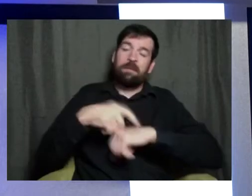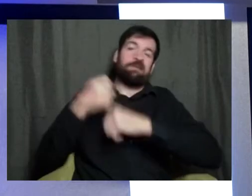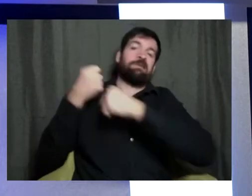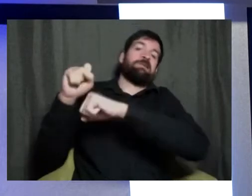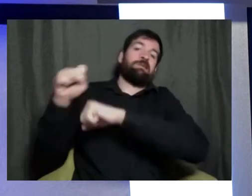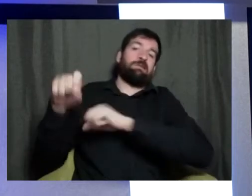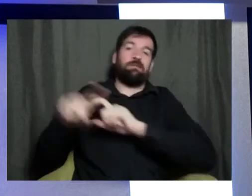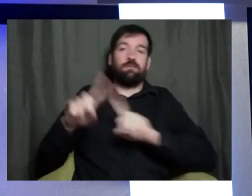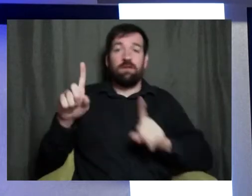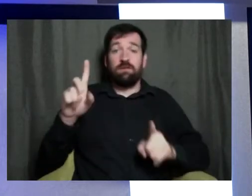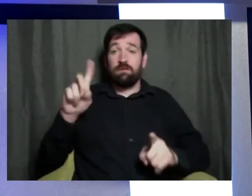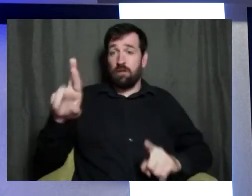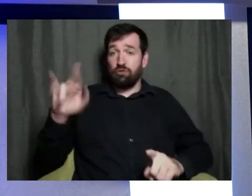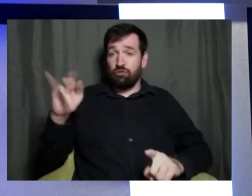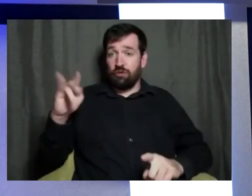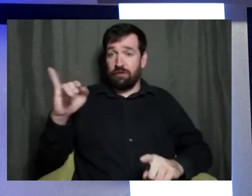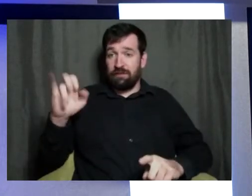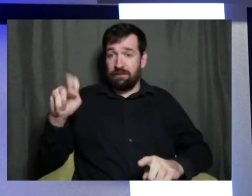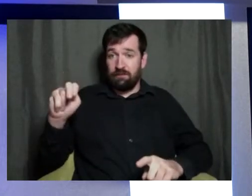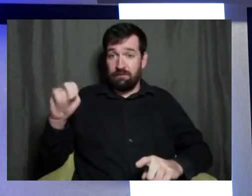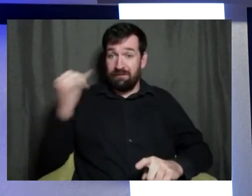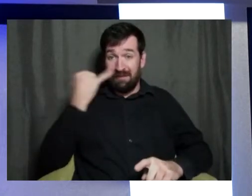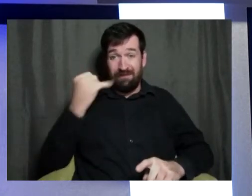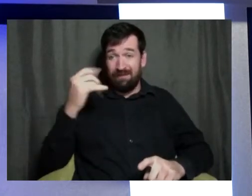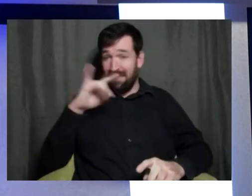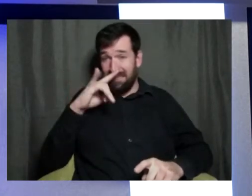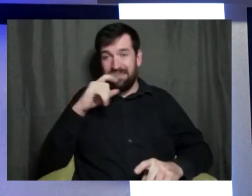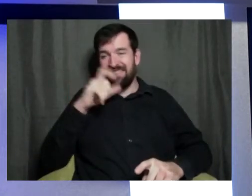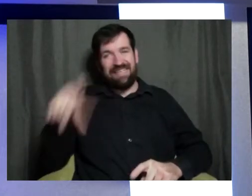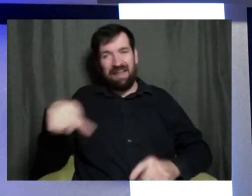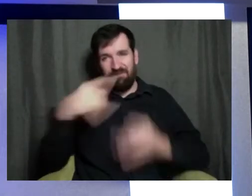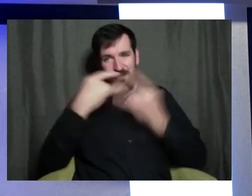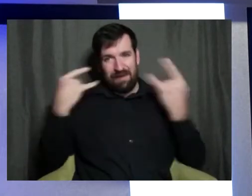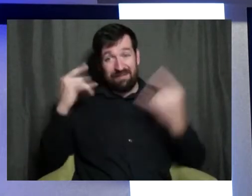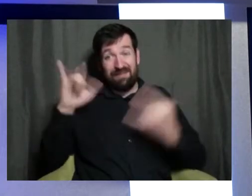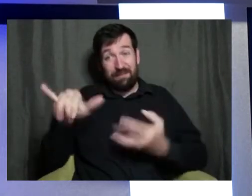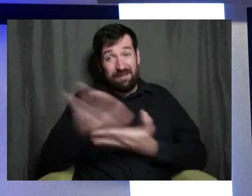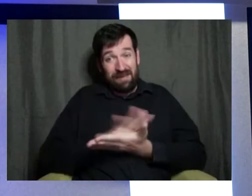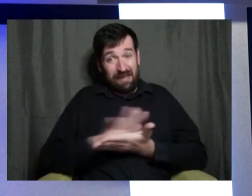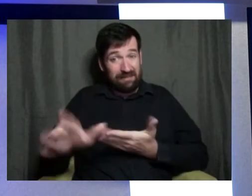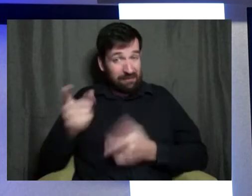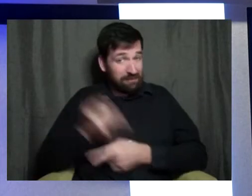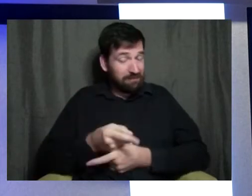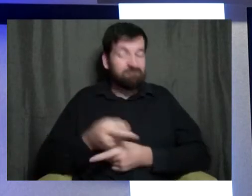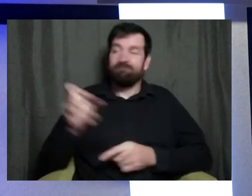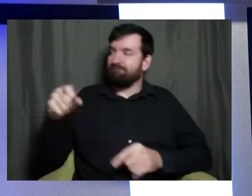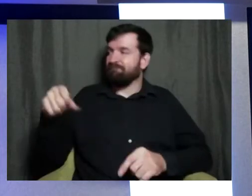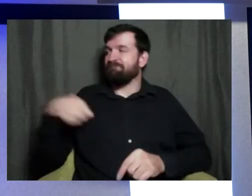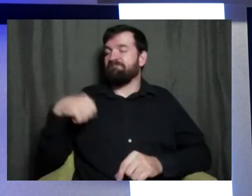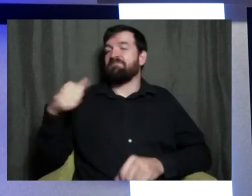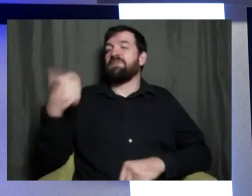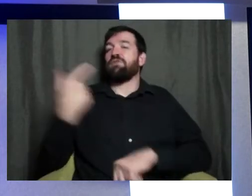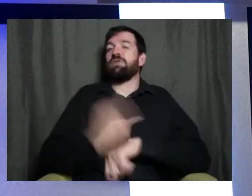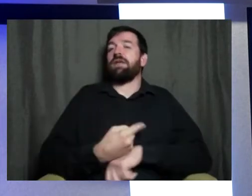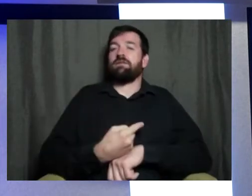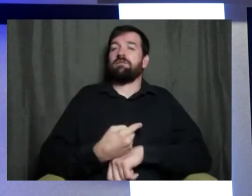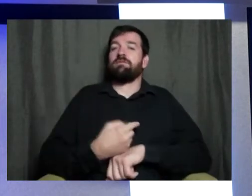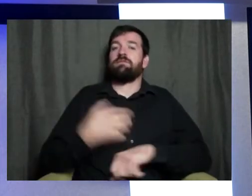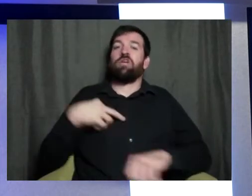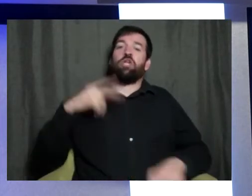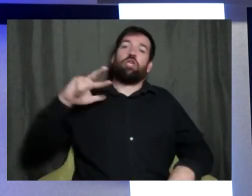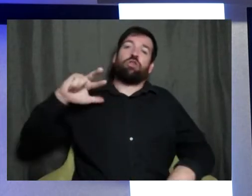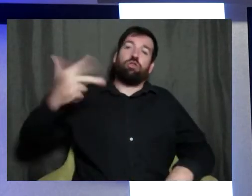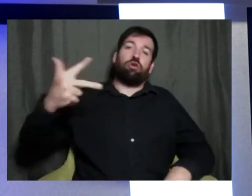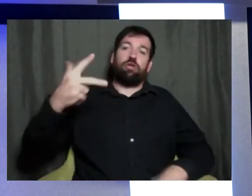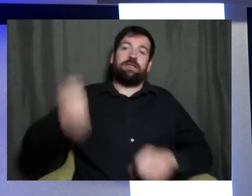be nice though that if our kids didn't have to wear masks? Wouldn't that be a nice day? I was just thinking the other day, my kid they're in the third year, part